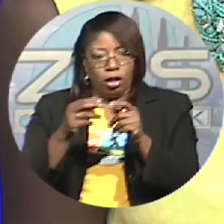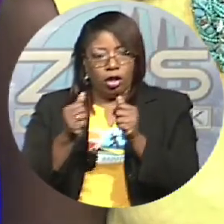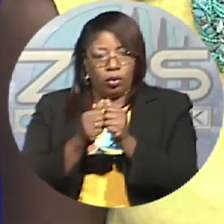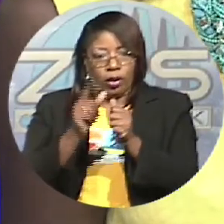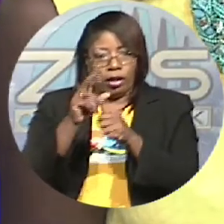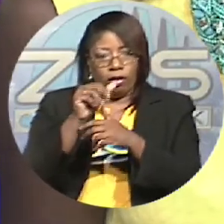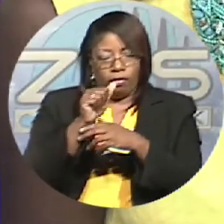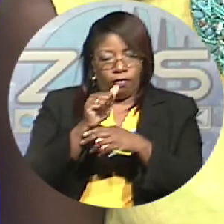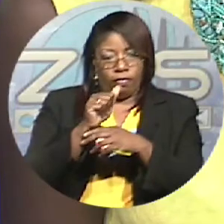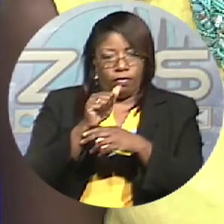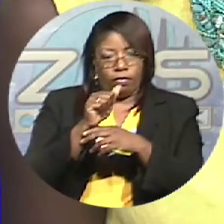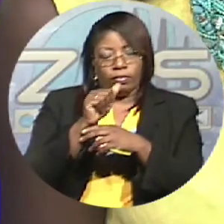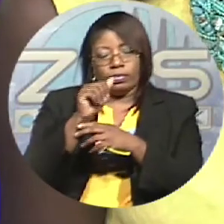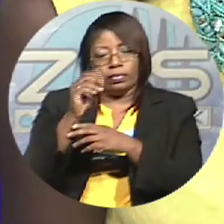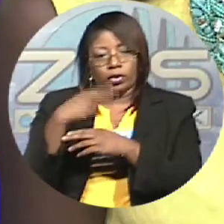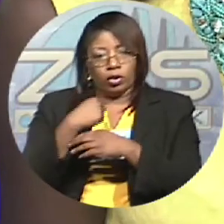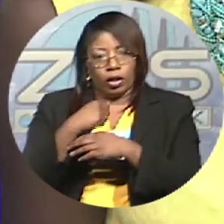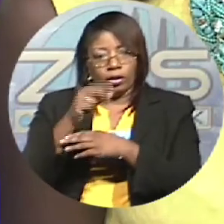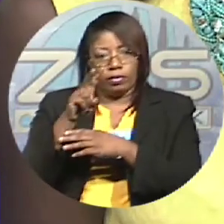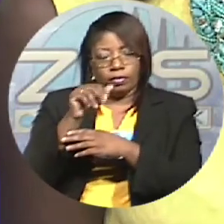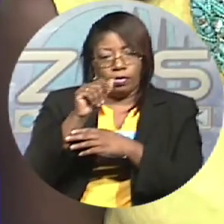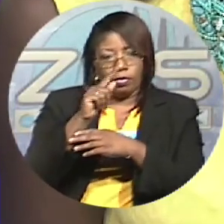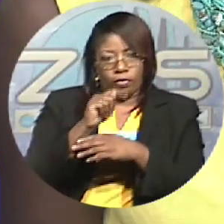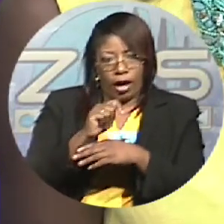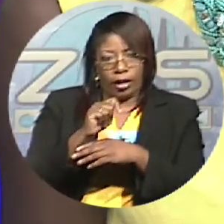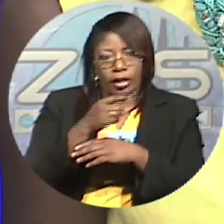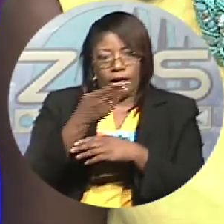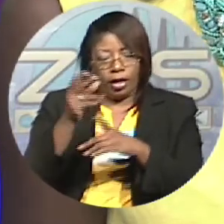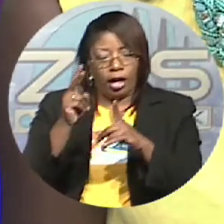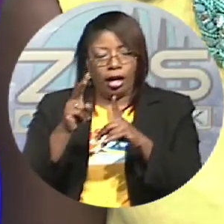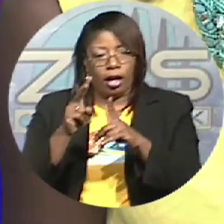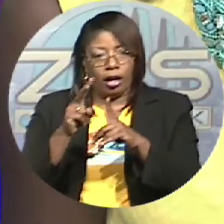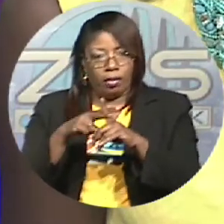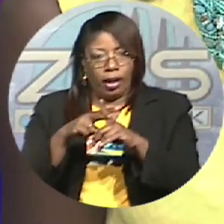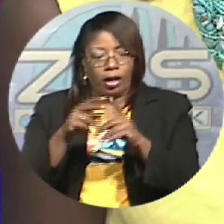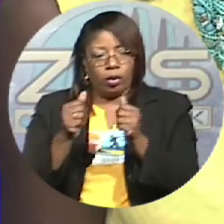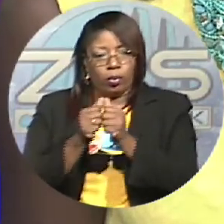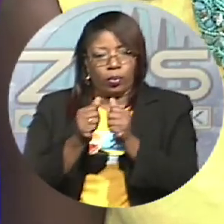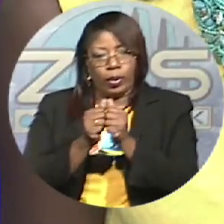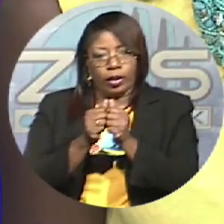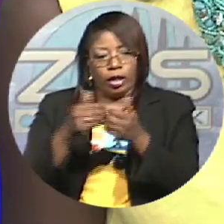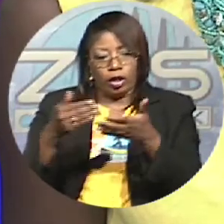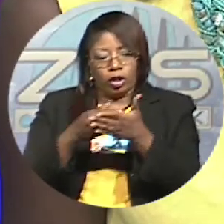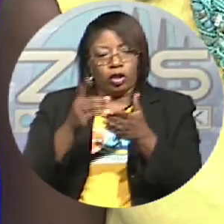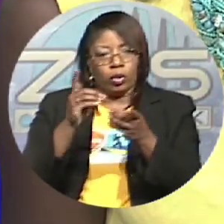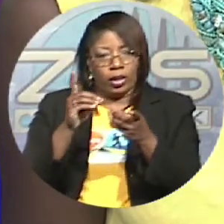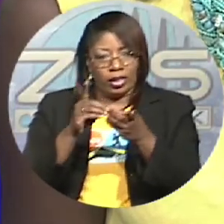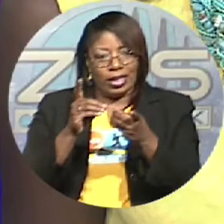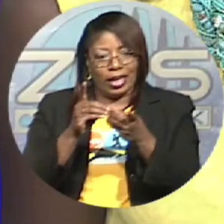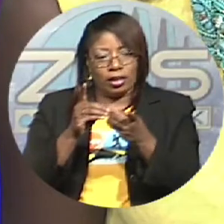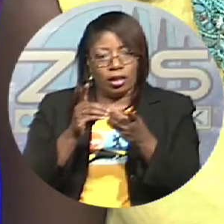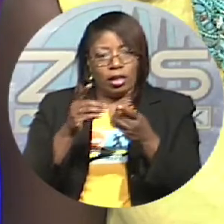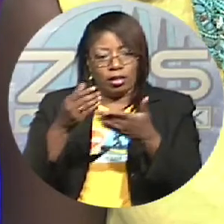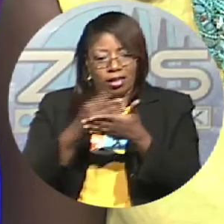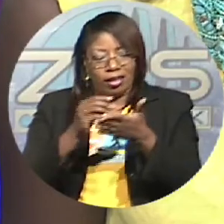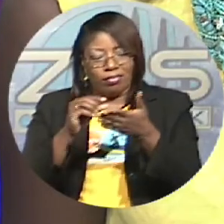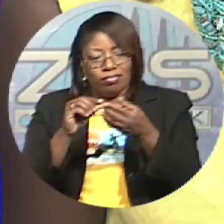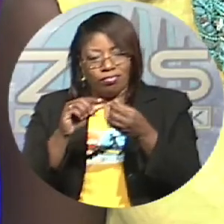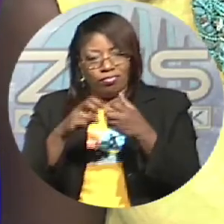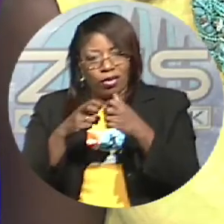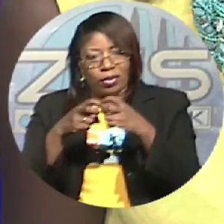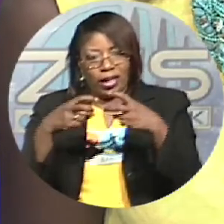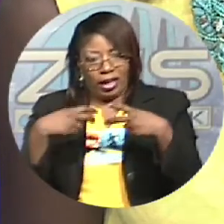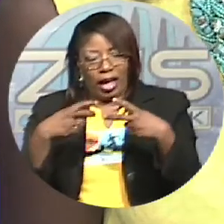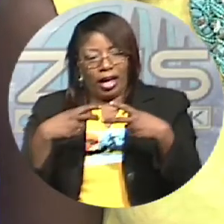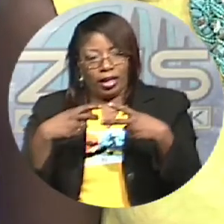must file on a monthly basis complied with the due date, although some tardiness was observed, partly because of the extra few days it took